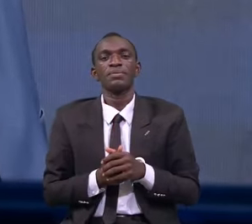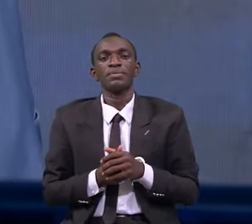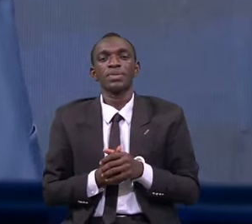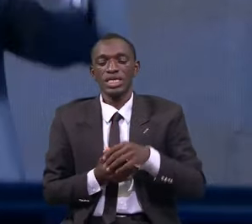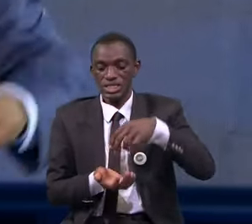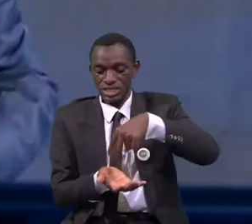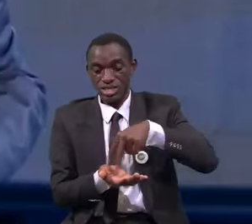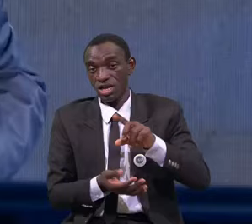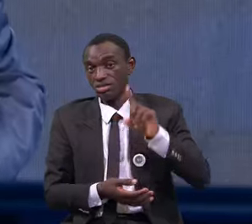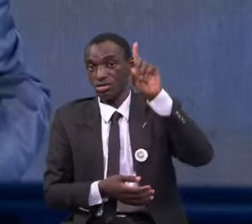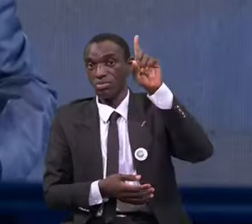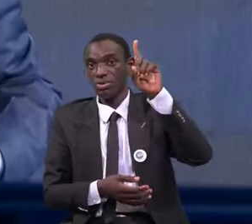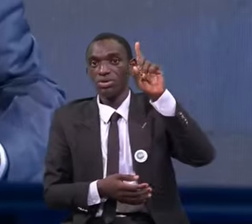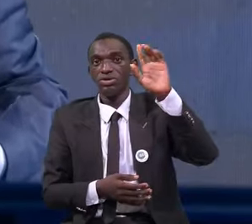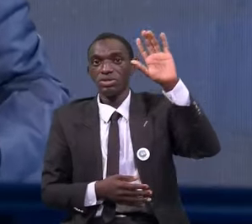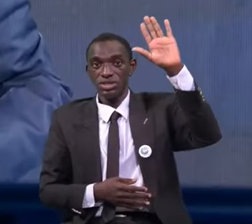Stand, raise up your hand.